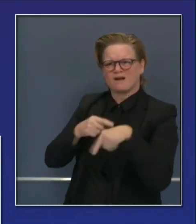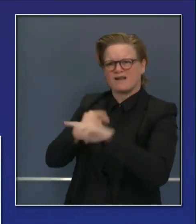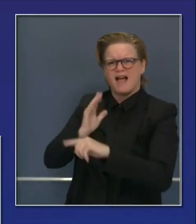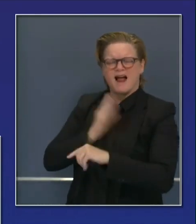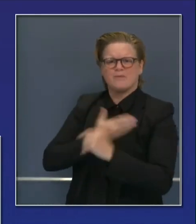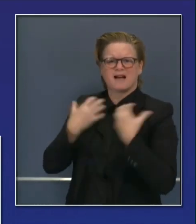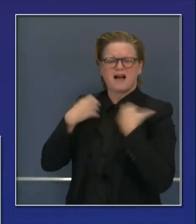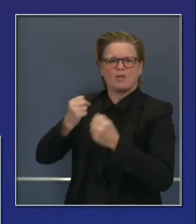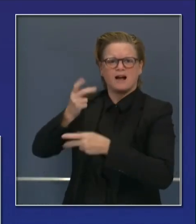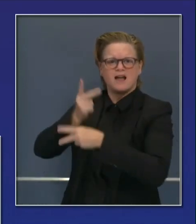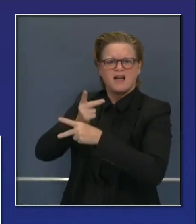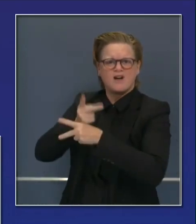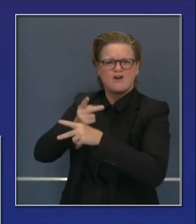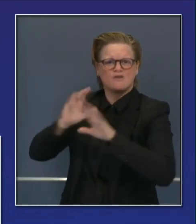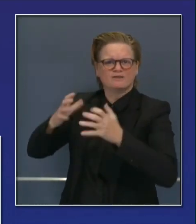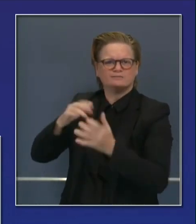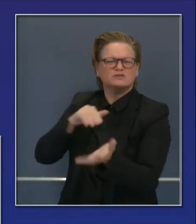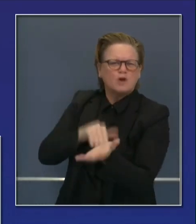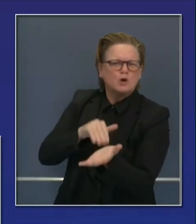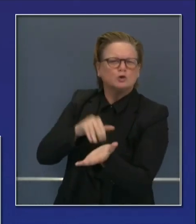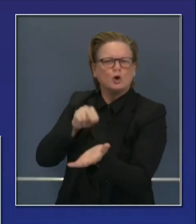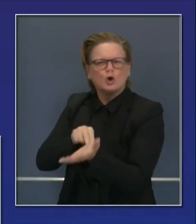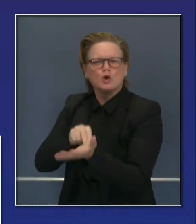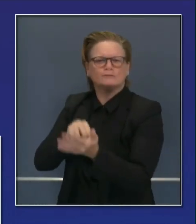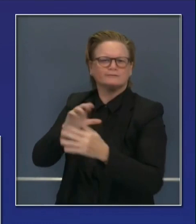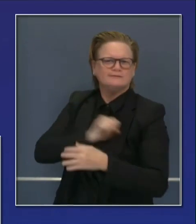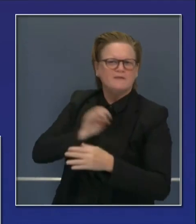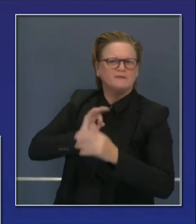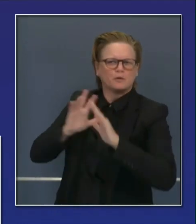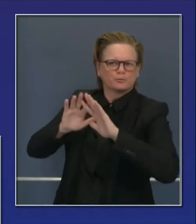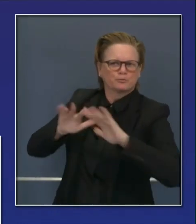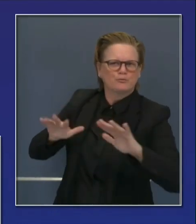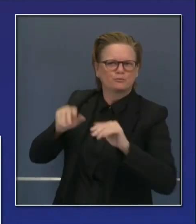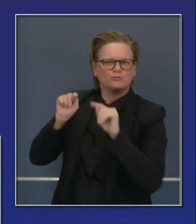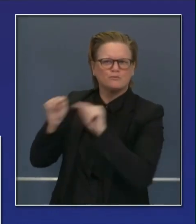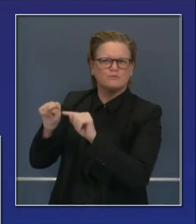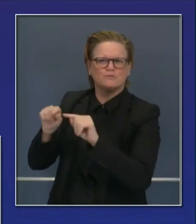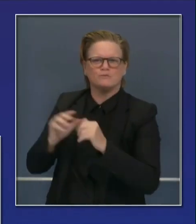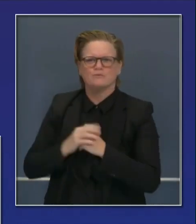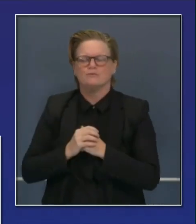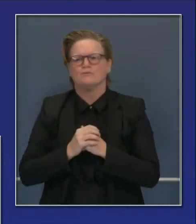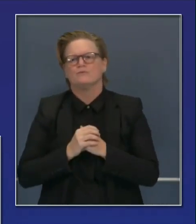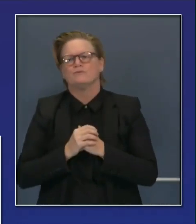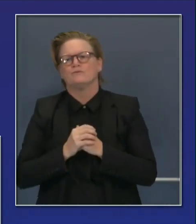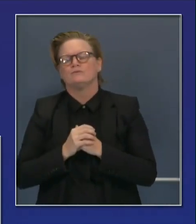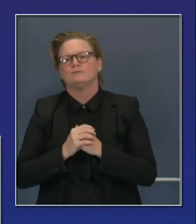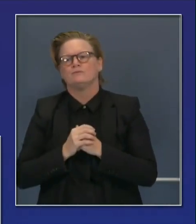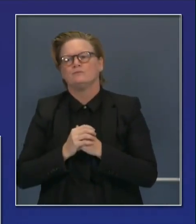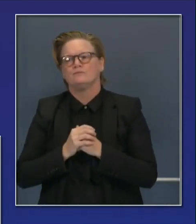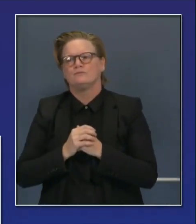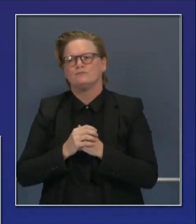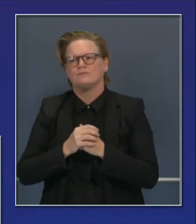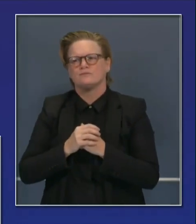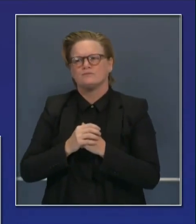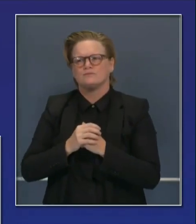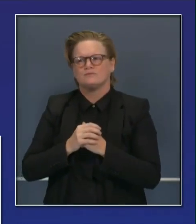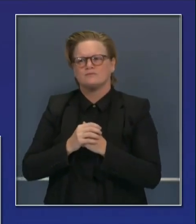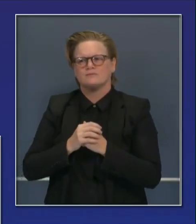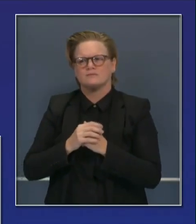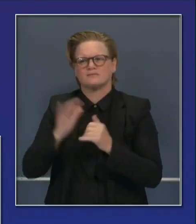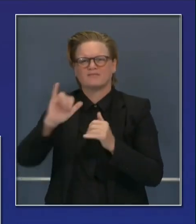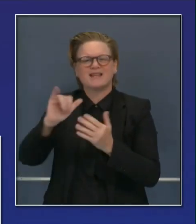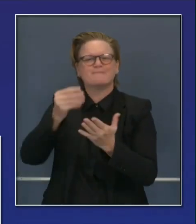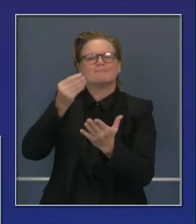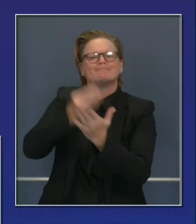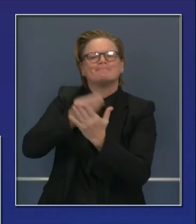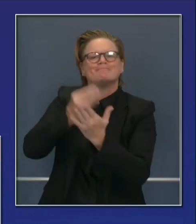philanthropy for really stepping up in that space and being supportive. And we're looking for more philanthropic support. And we're going to look to build on all